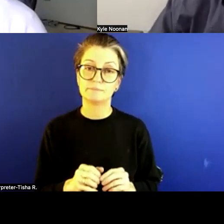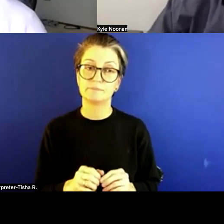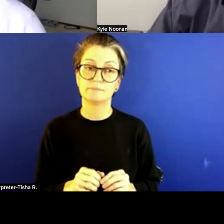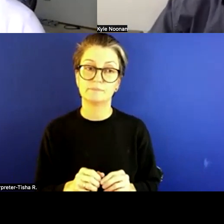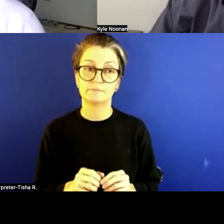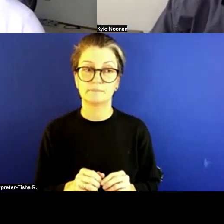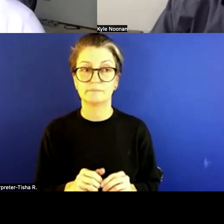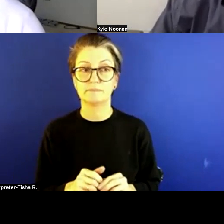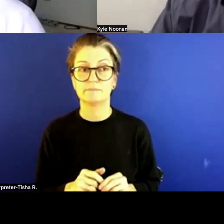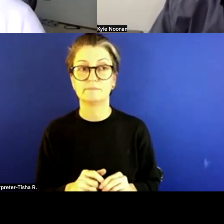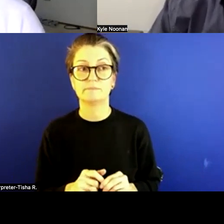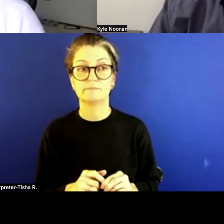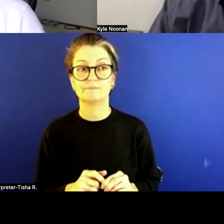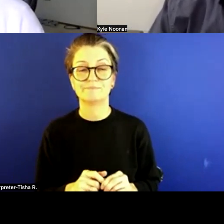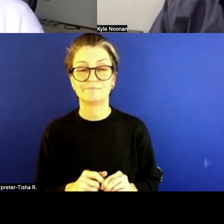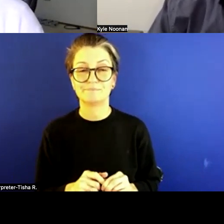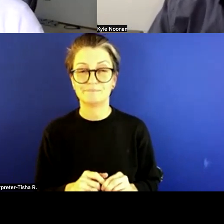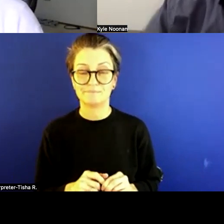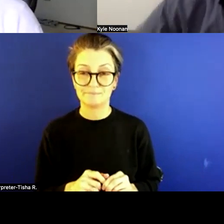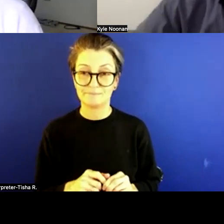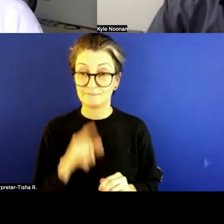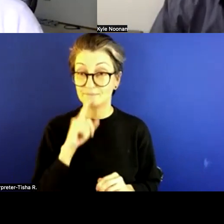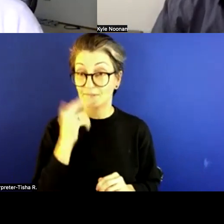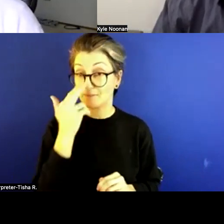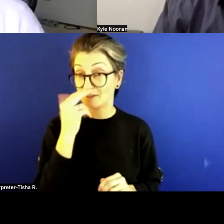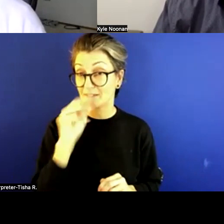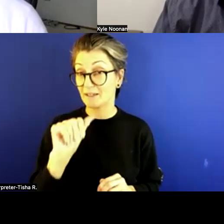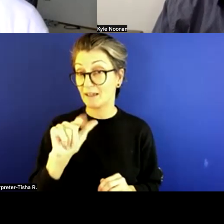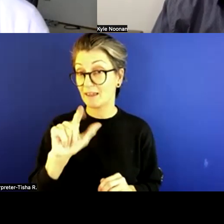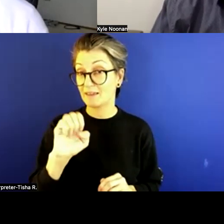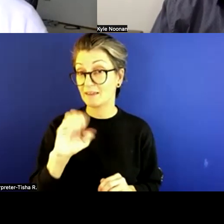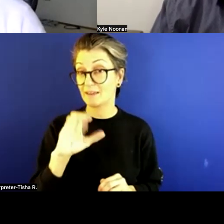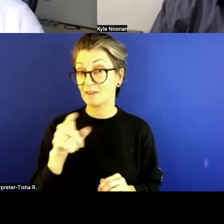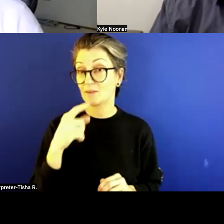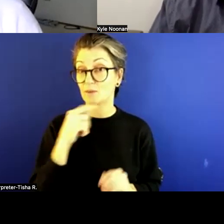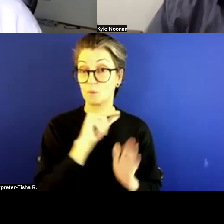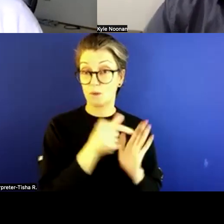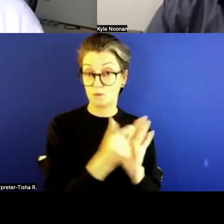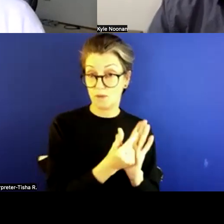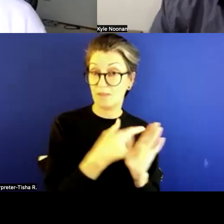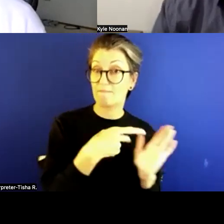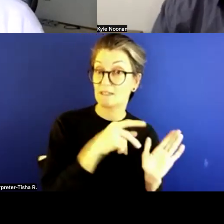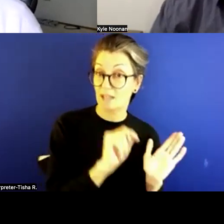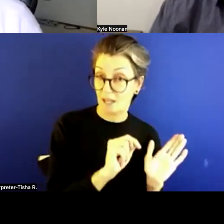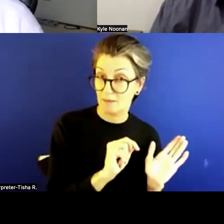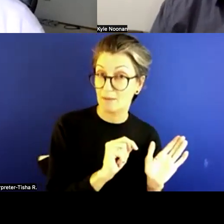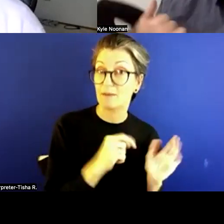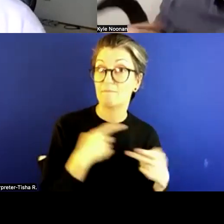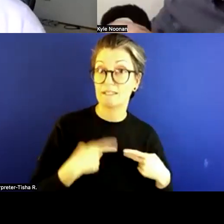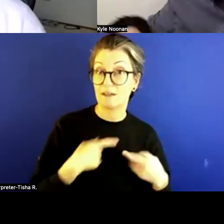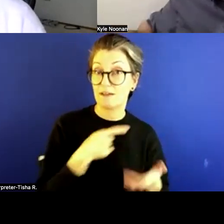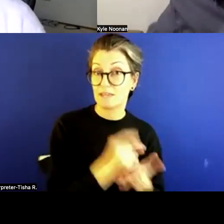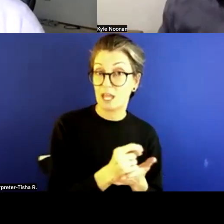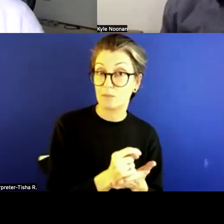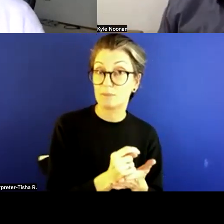where I had this. It's really funny, Alec, that you talk about like you graduate physical therapy, or like for me, like your post surgery,